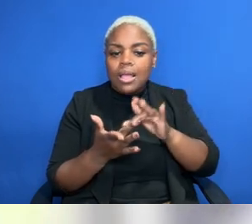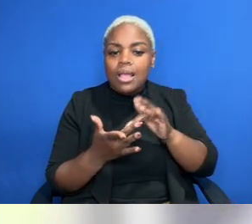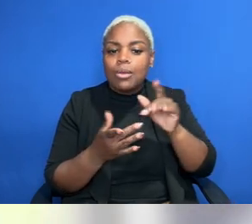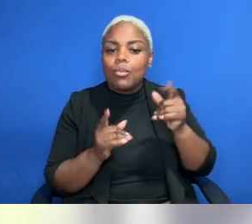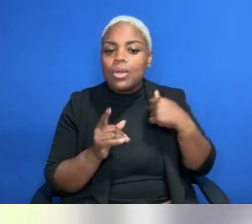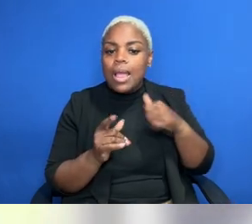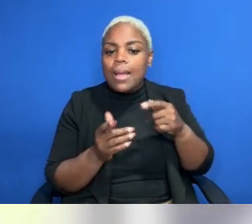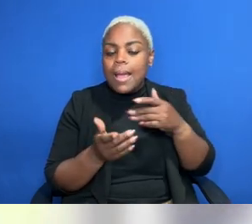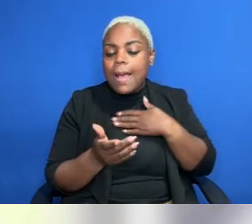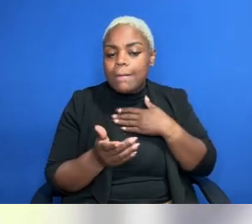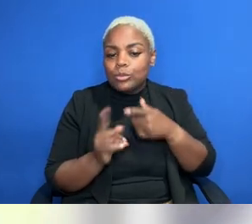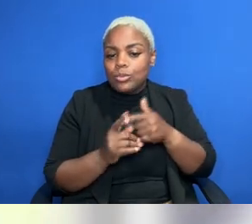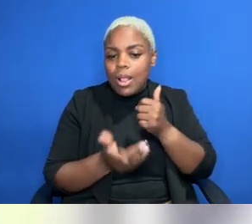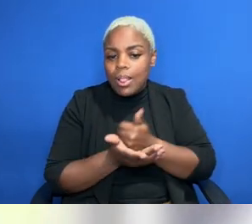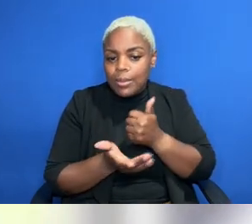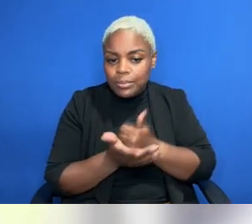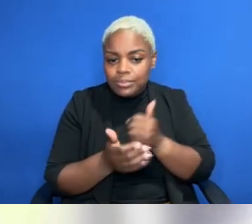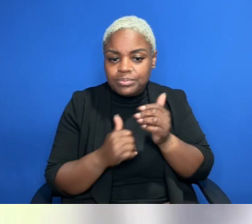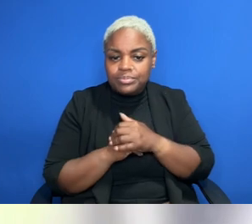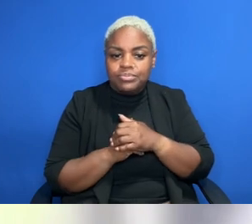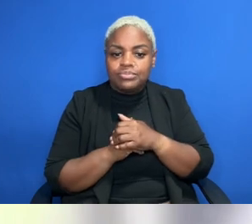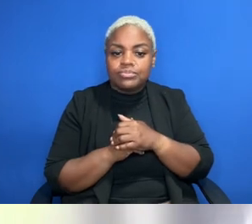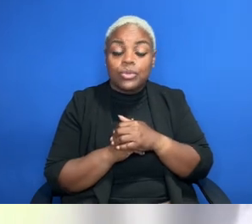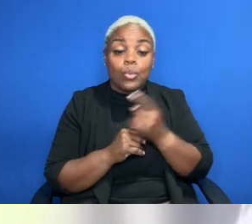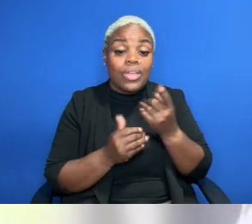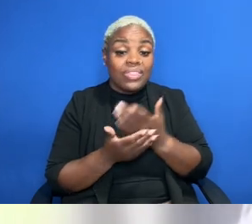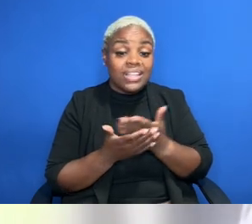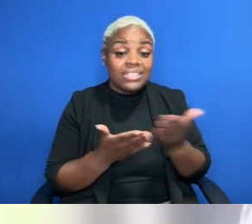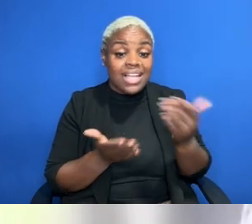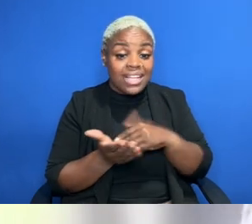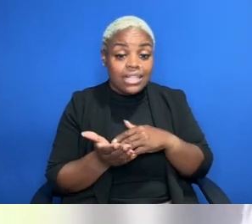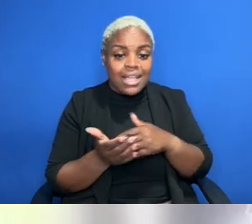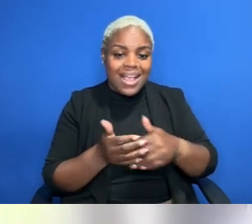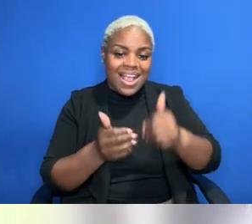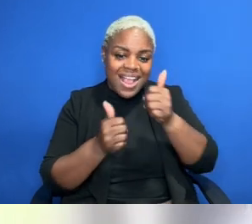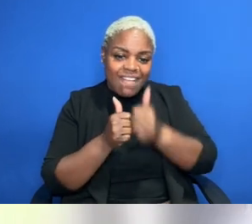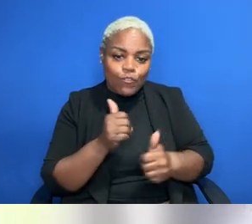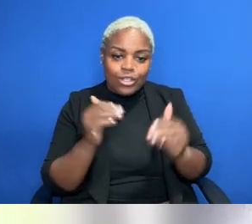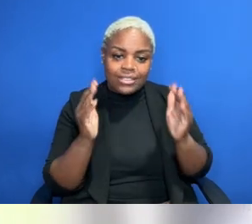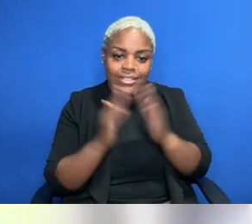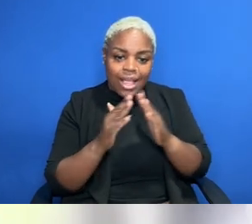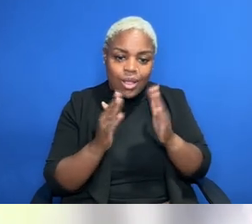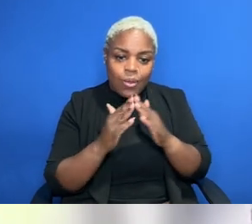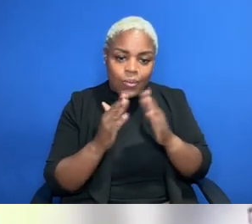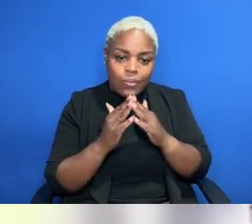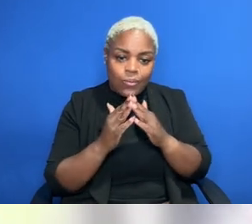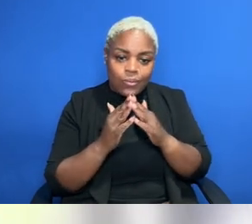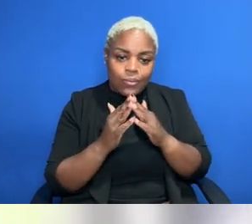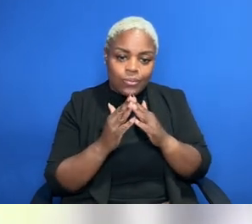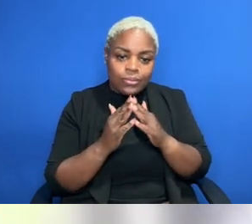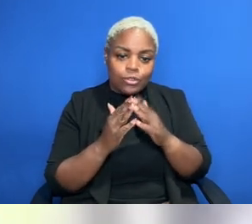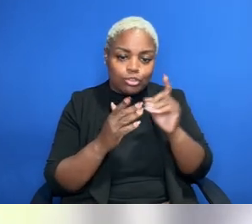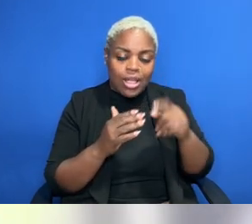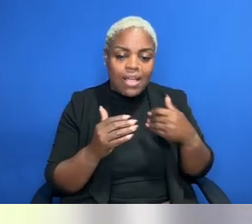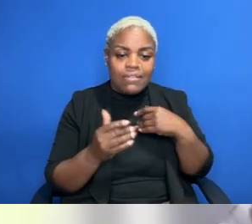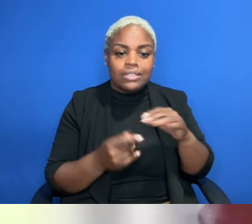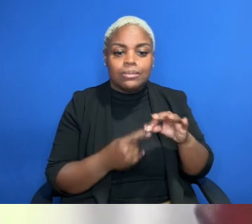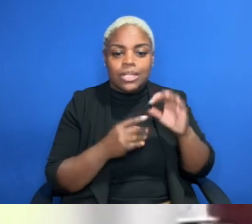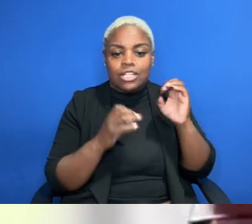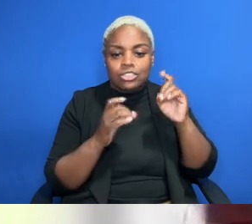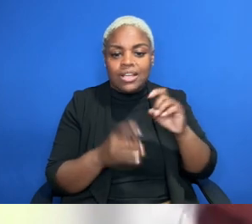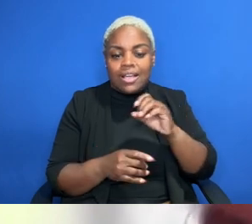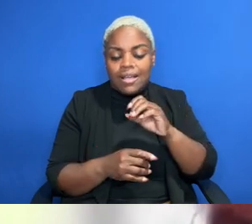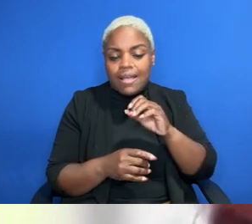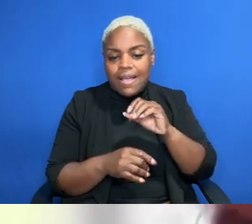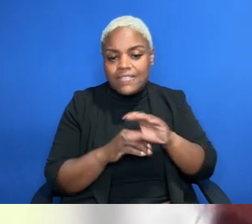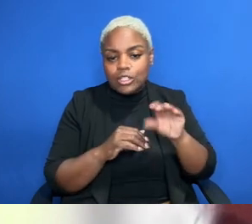information, reach back out to us. I'm sure that we'll be glad to come. One of the things, again, is that every town should